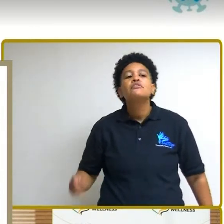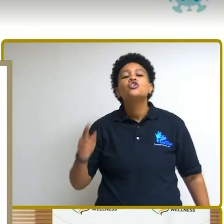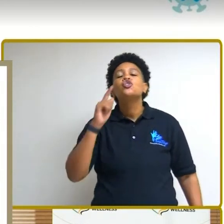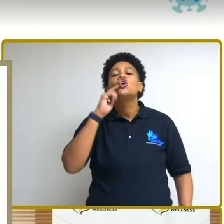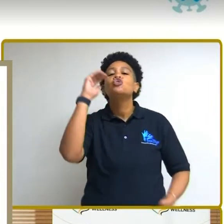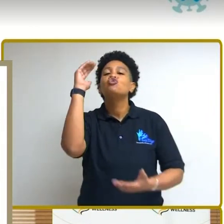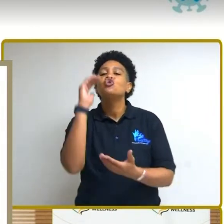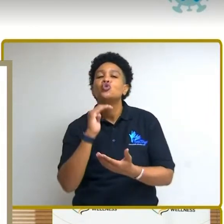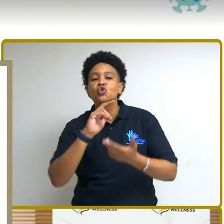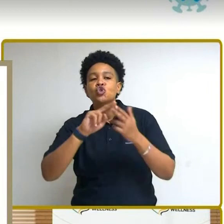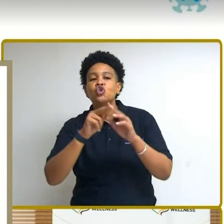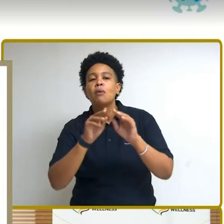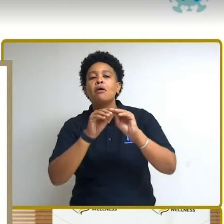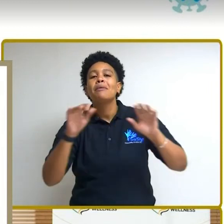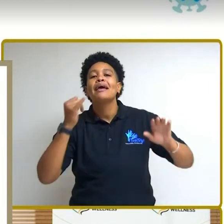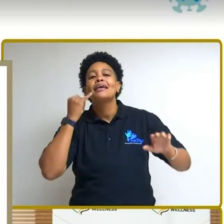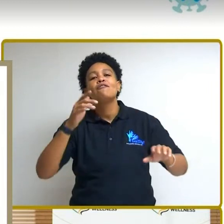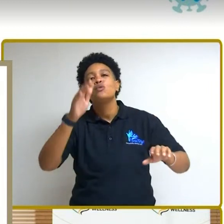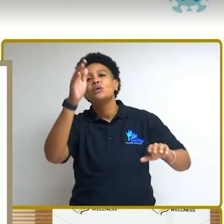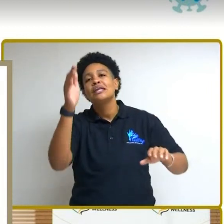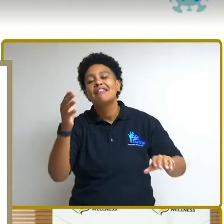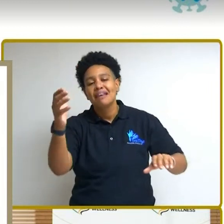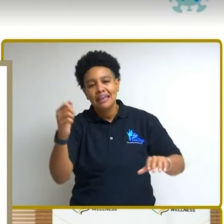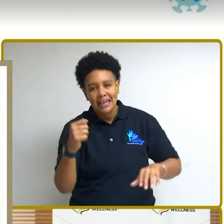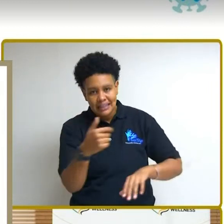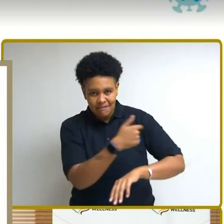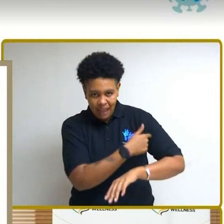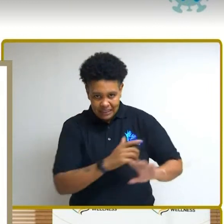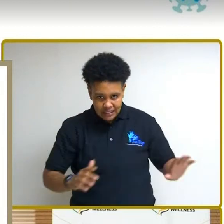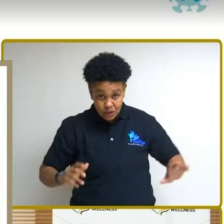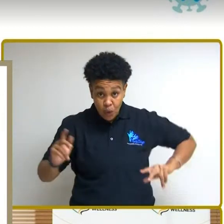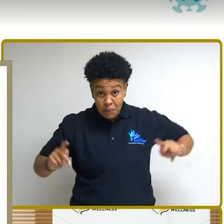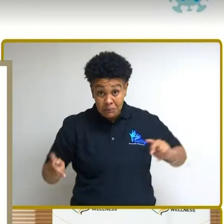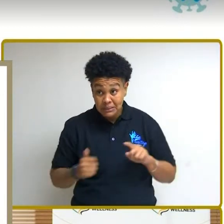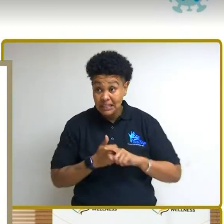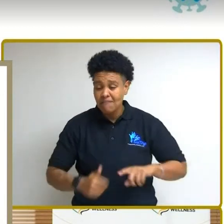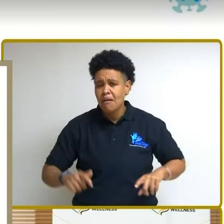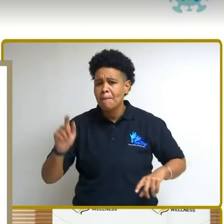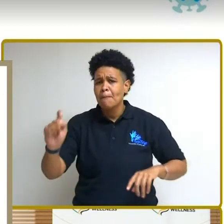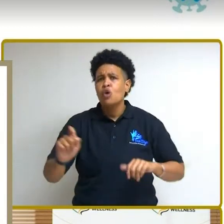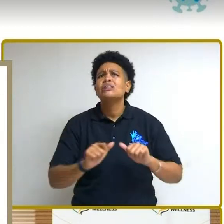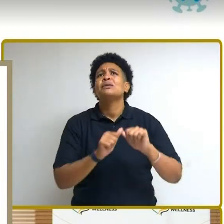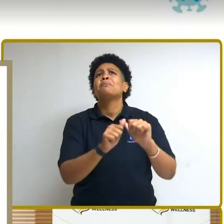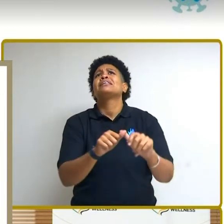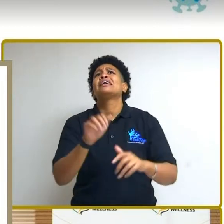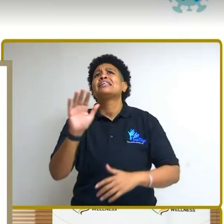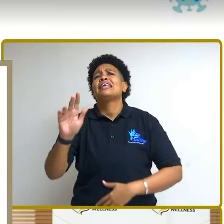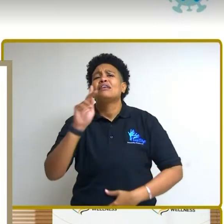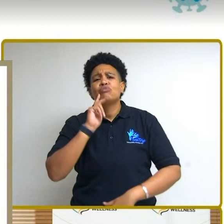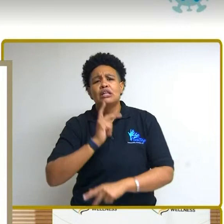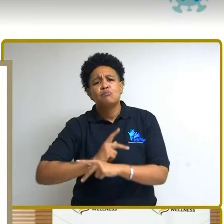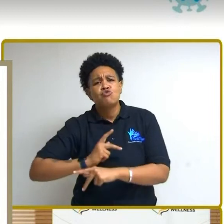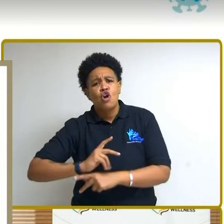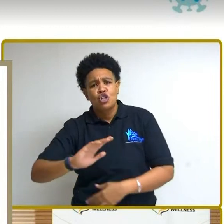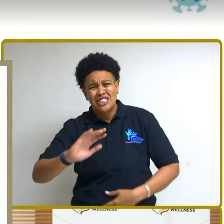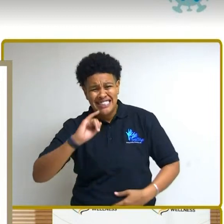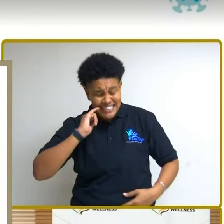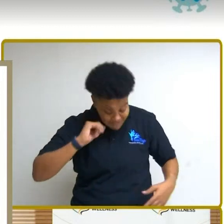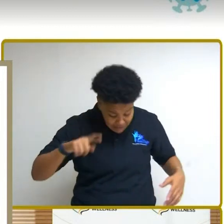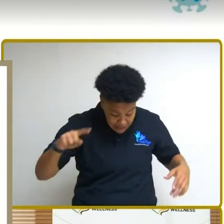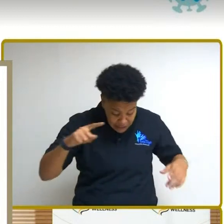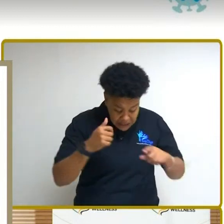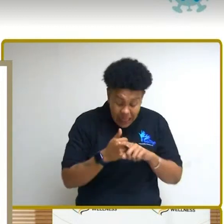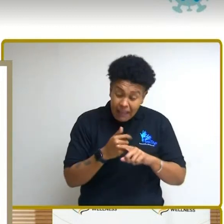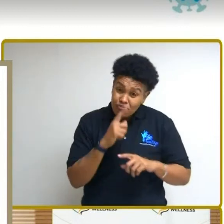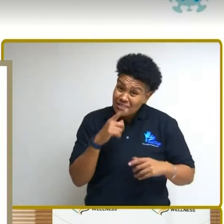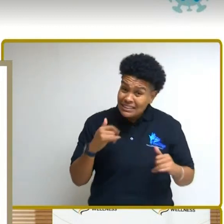see if you had never taken the vaccine. So persons must maintain their precautions. If it is that